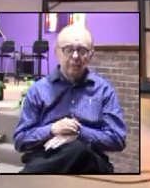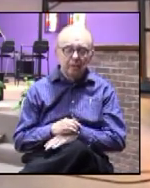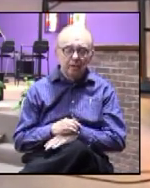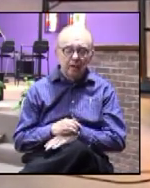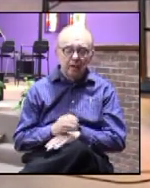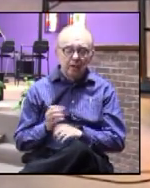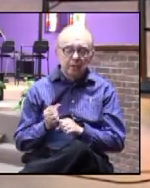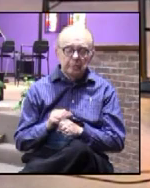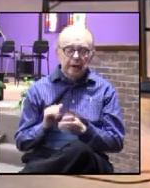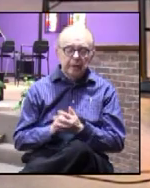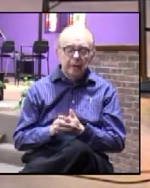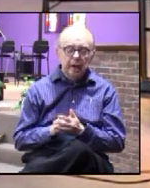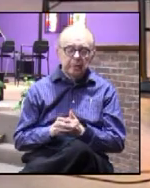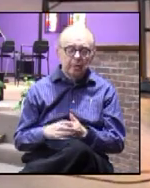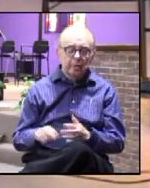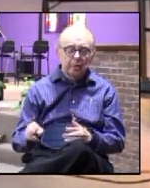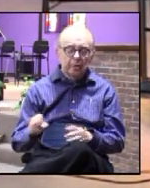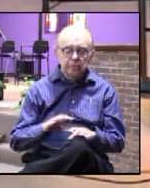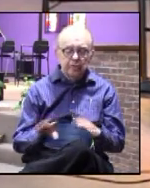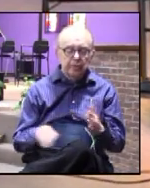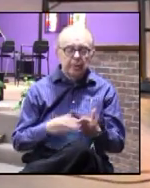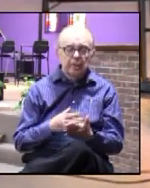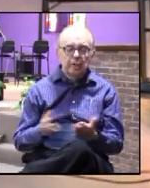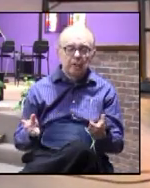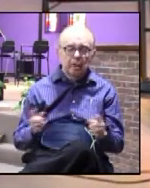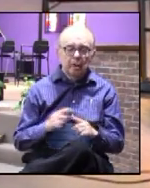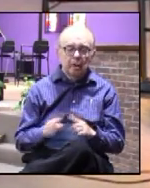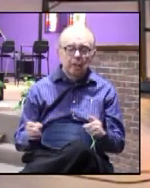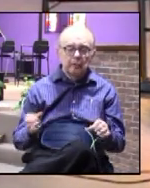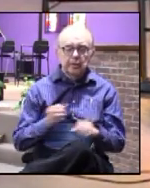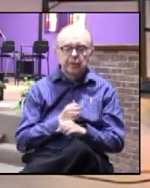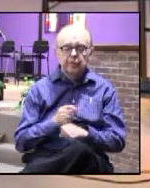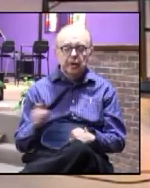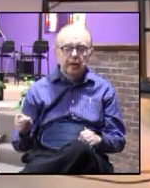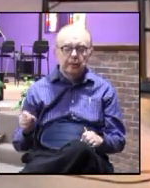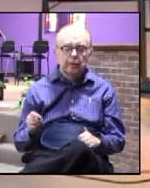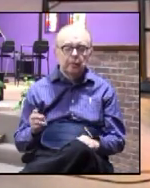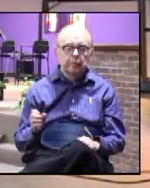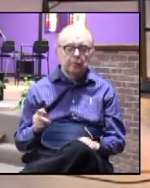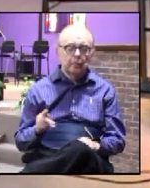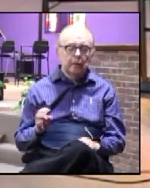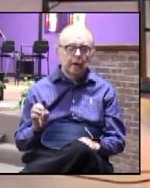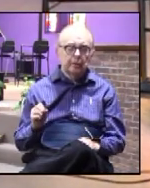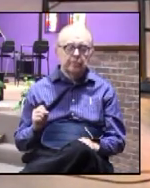to make that trip and to do those things, but it saved those whales.